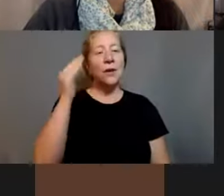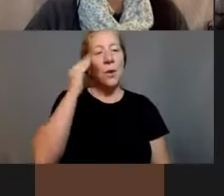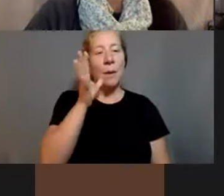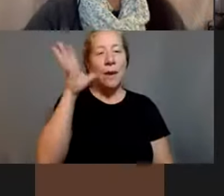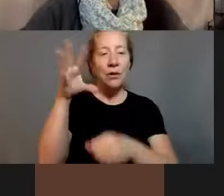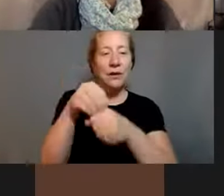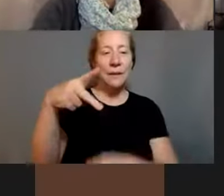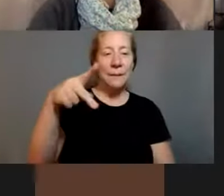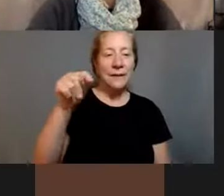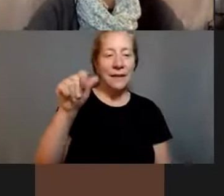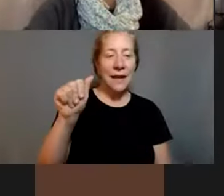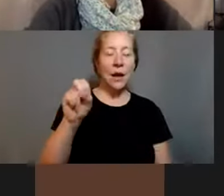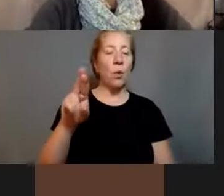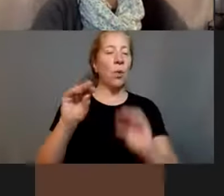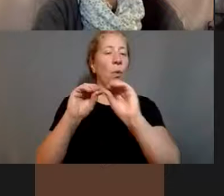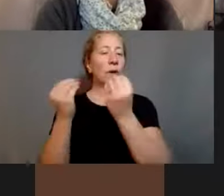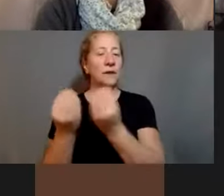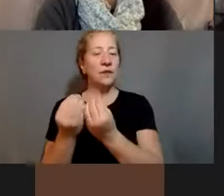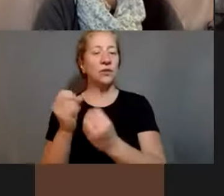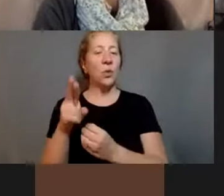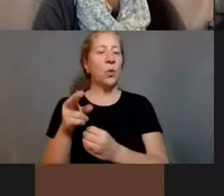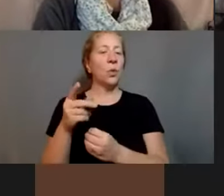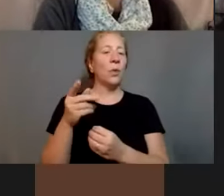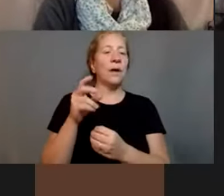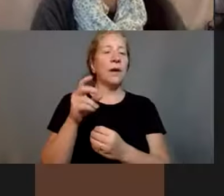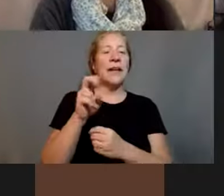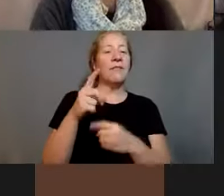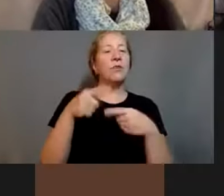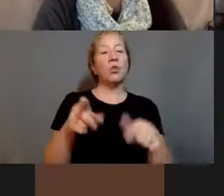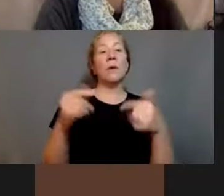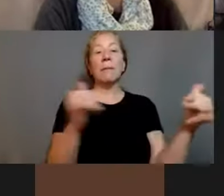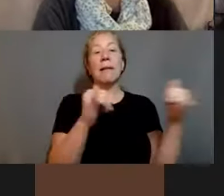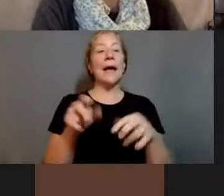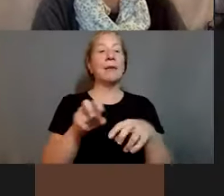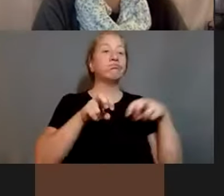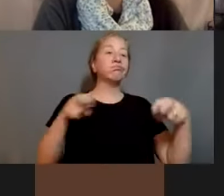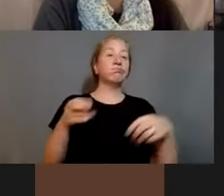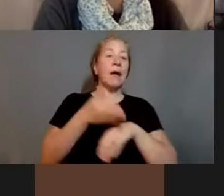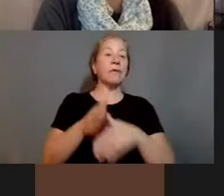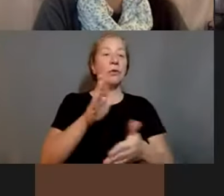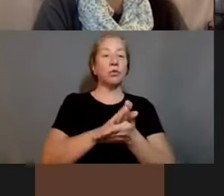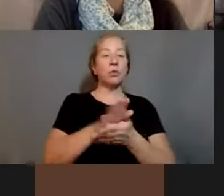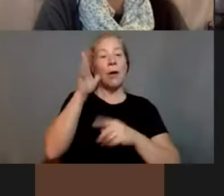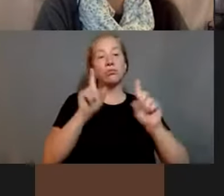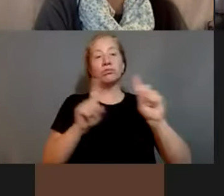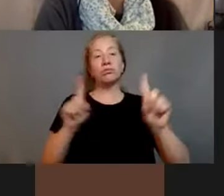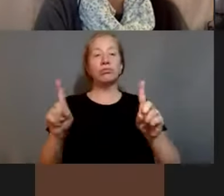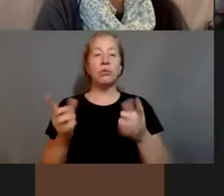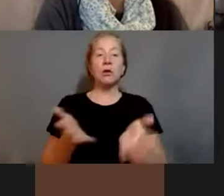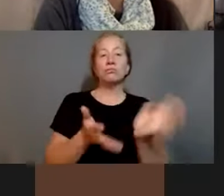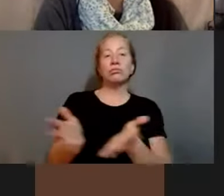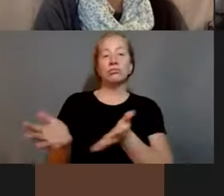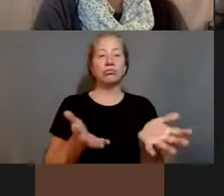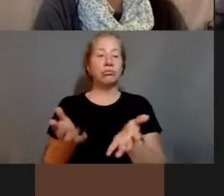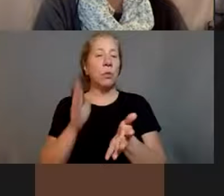or in the parent organizations, or just like hanging out on the playground, after school, and different kind of conversations come